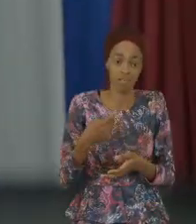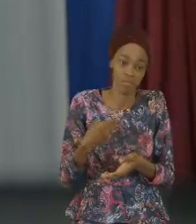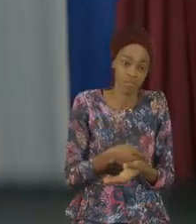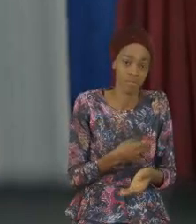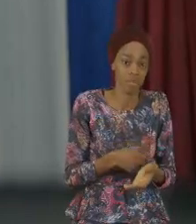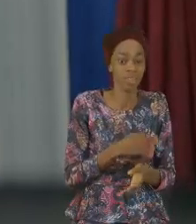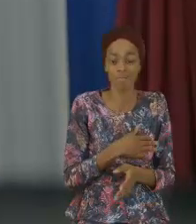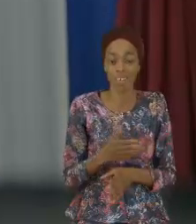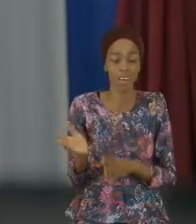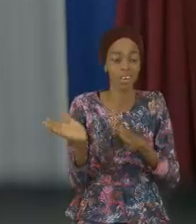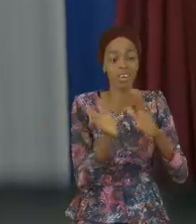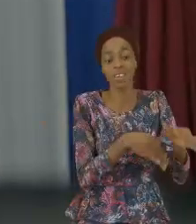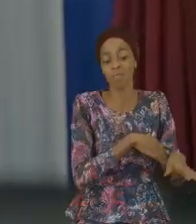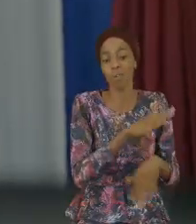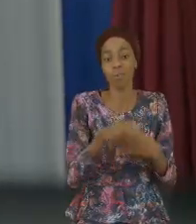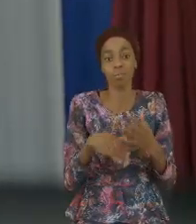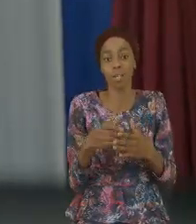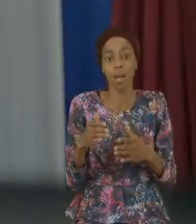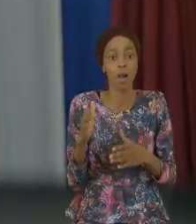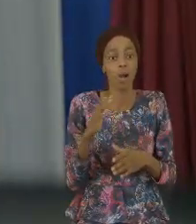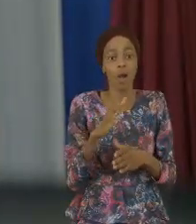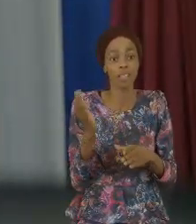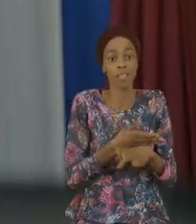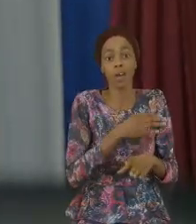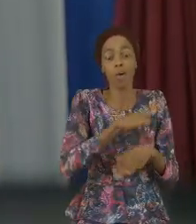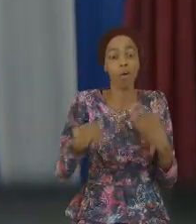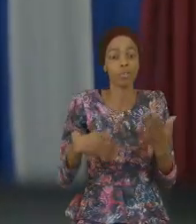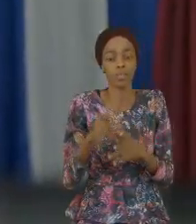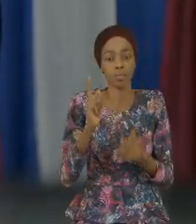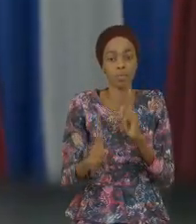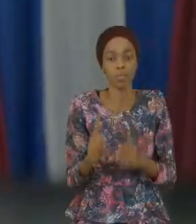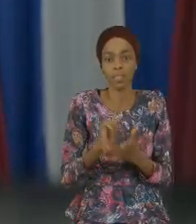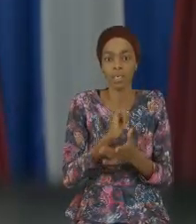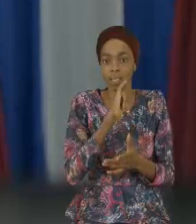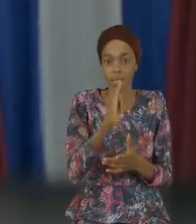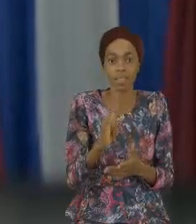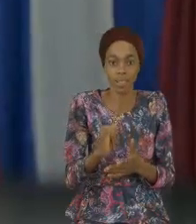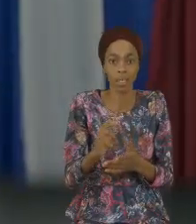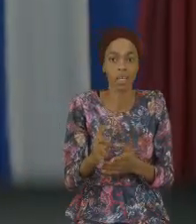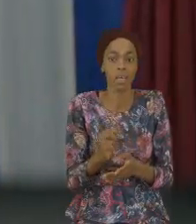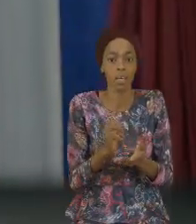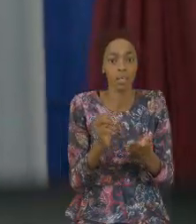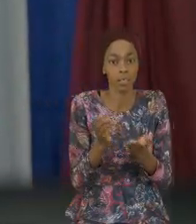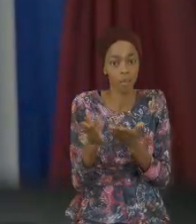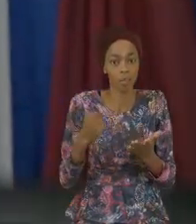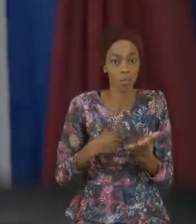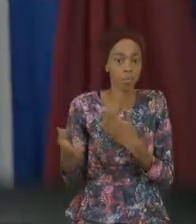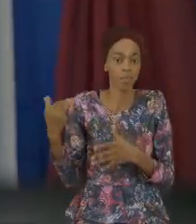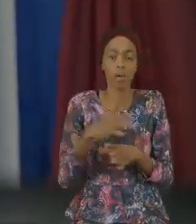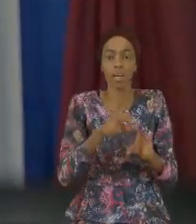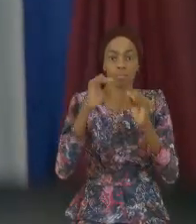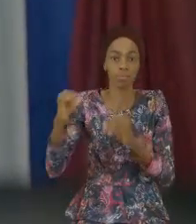cattle before. I put you in charge. Thank you, sir. I give you good accommodation, but